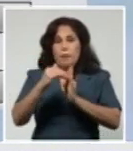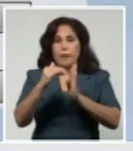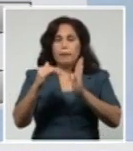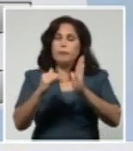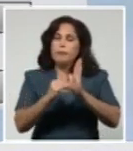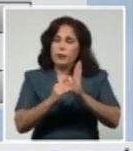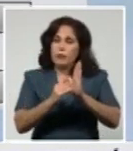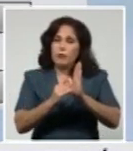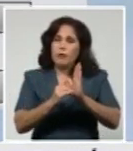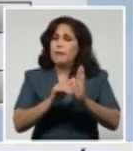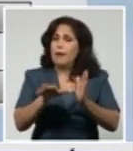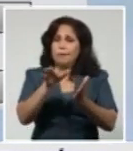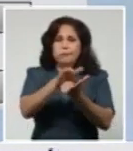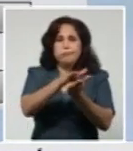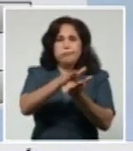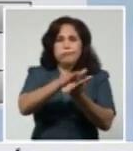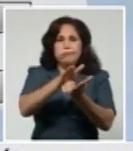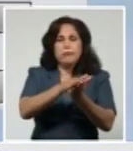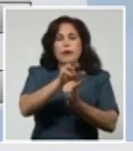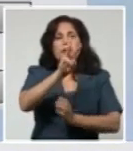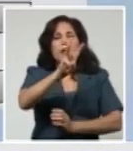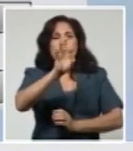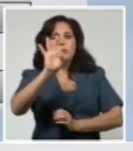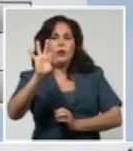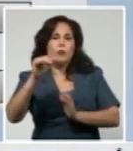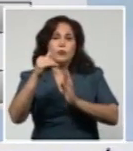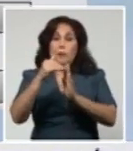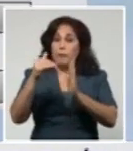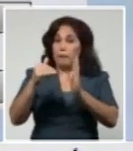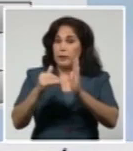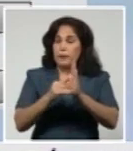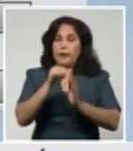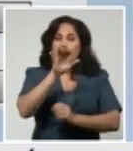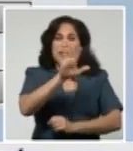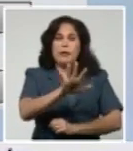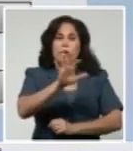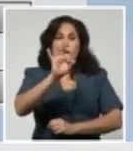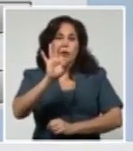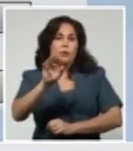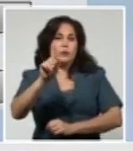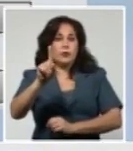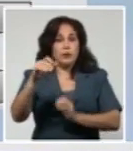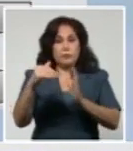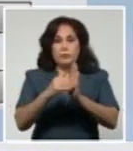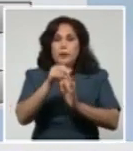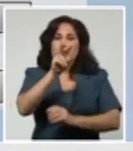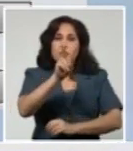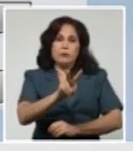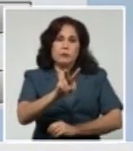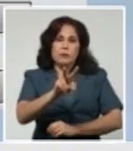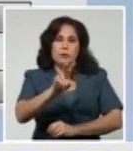6,105 people died of the virus worldwide, for a total of